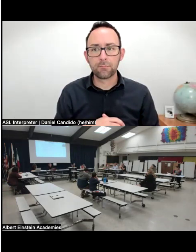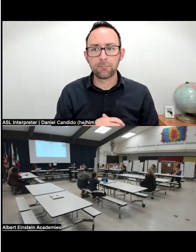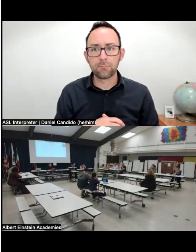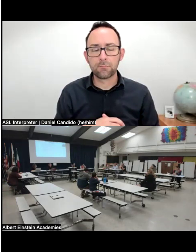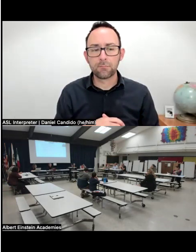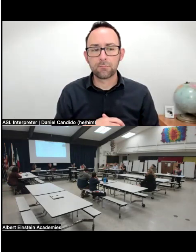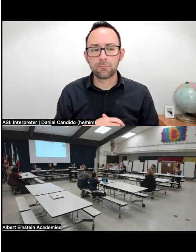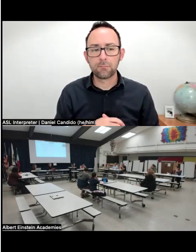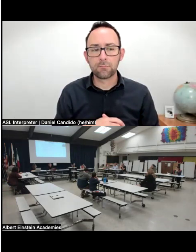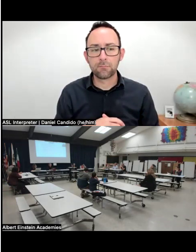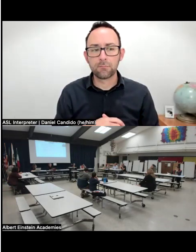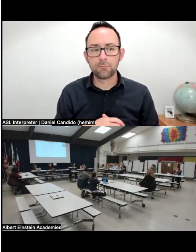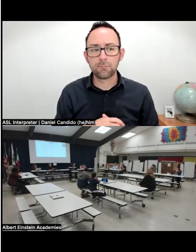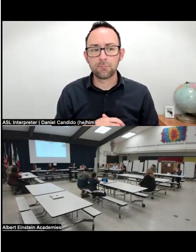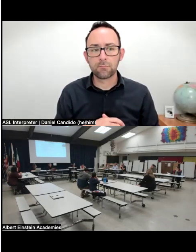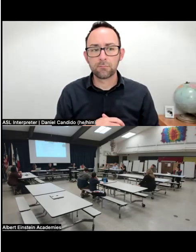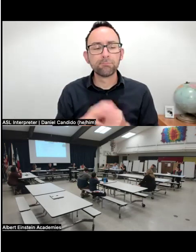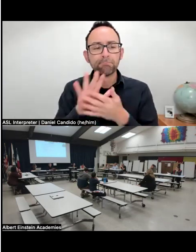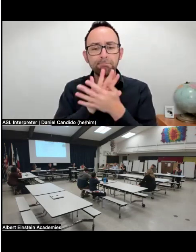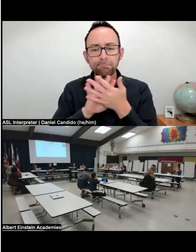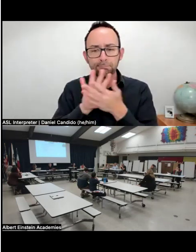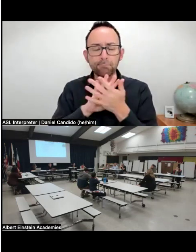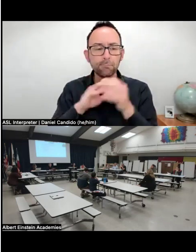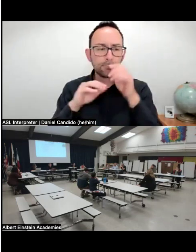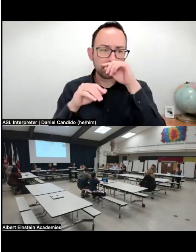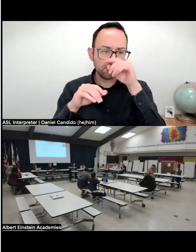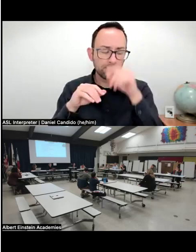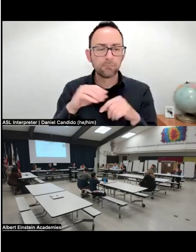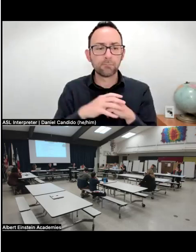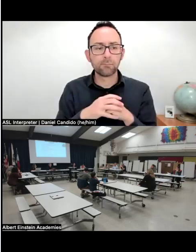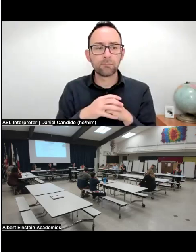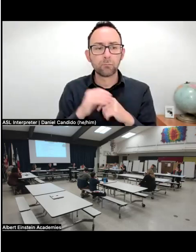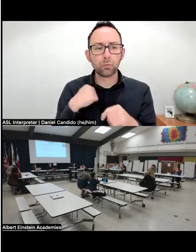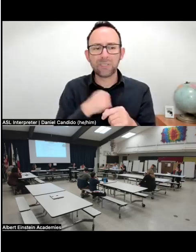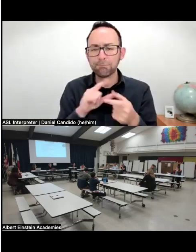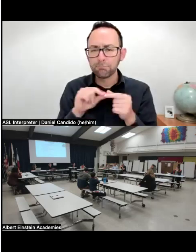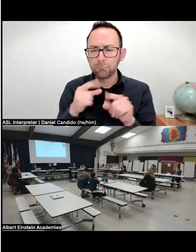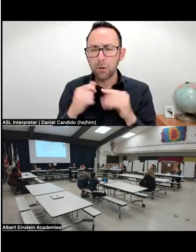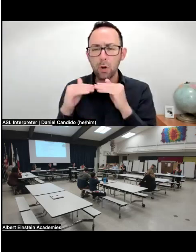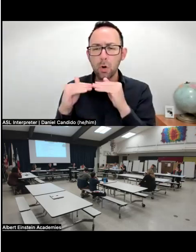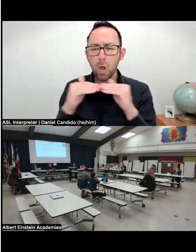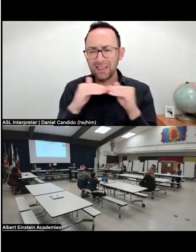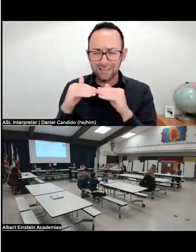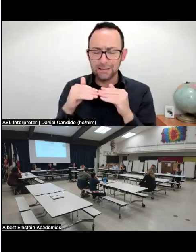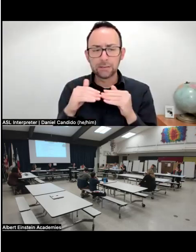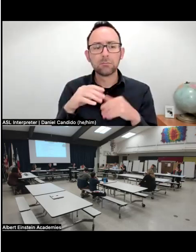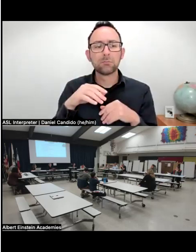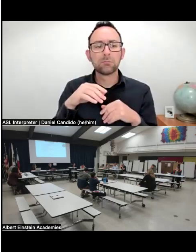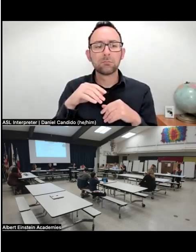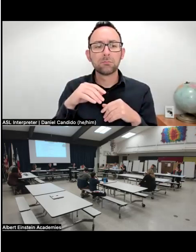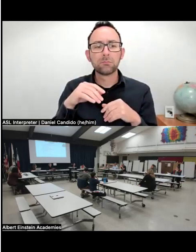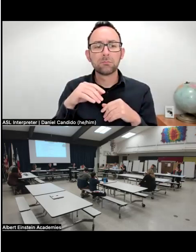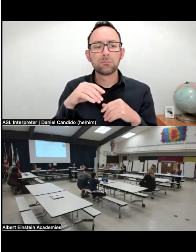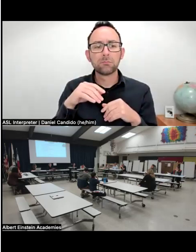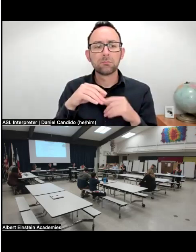We kept the current data from our ULAB colleagues as we felt that this data, these